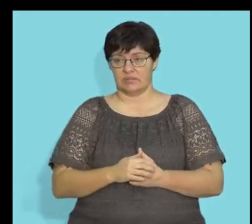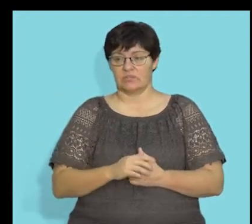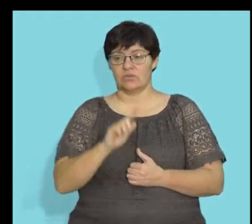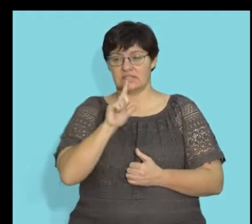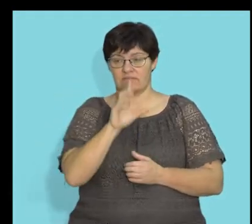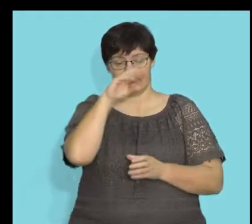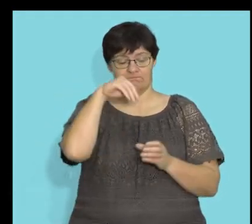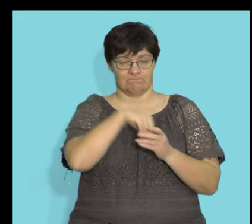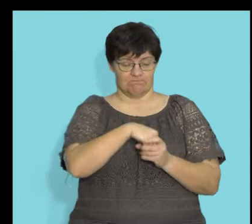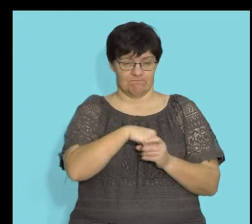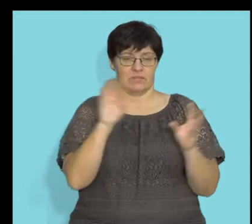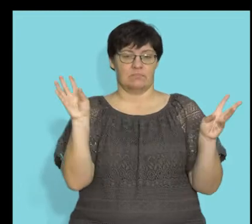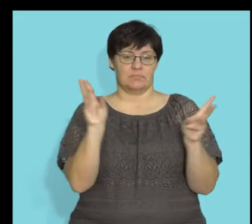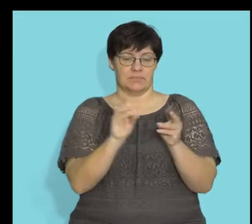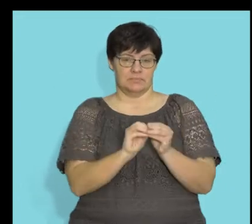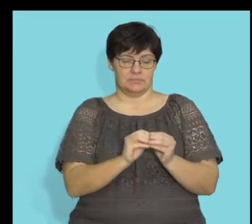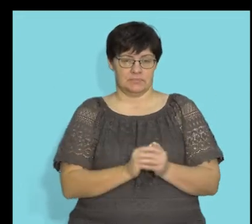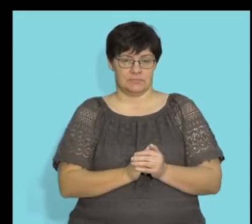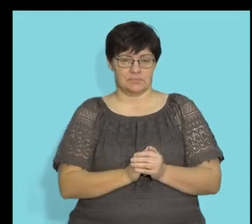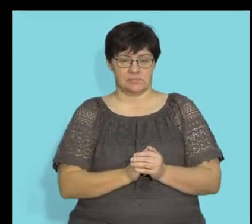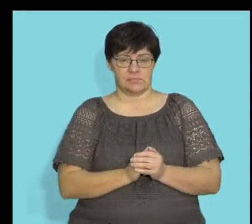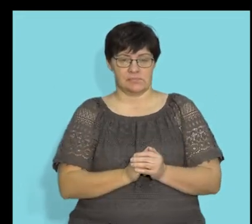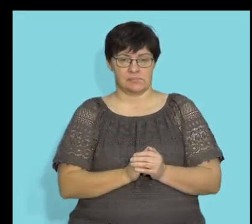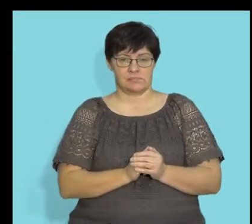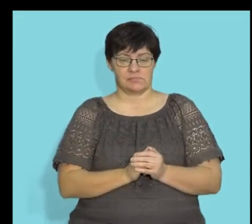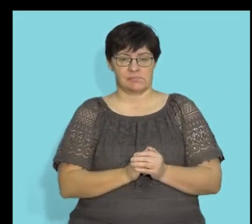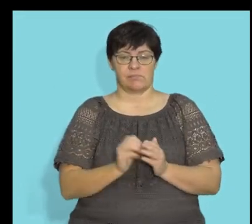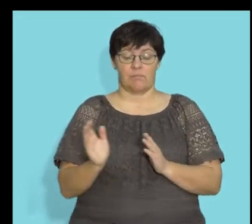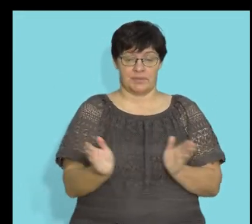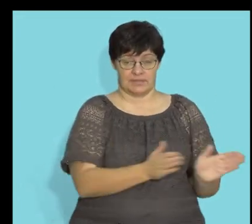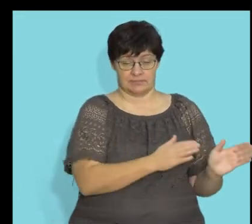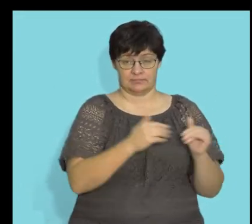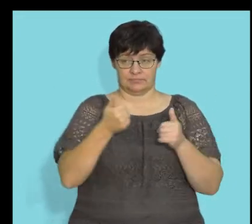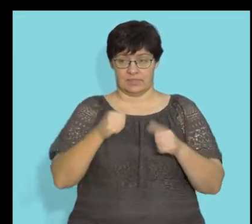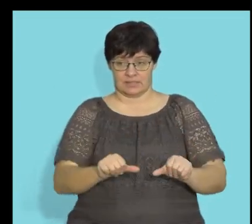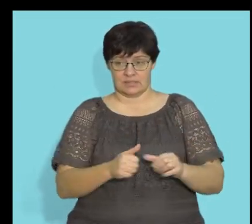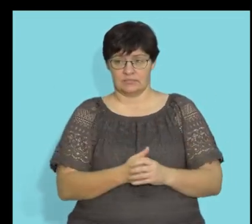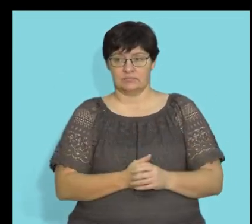terms involved in this sum. Great. Let's look at the next one.